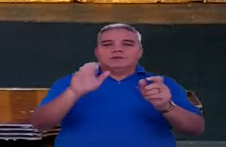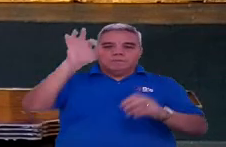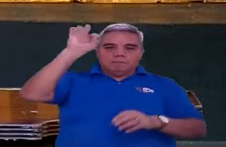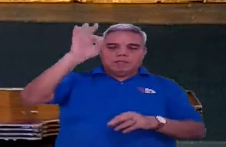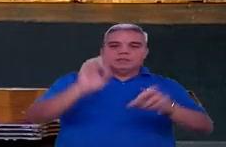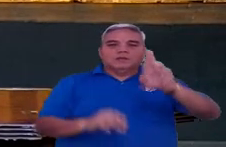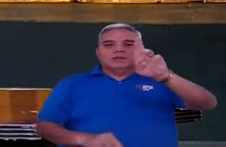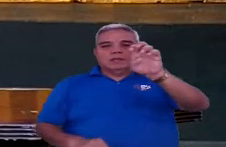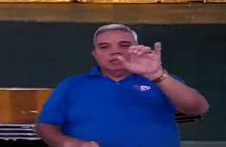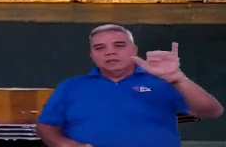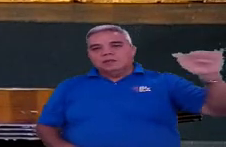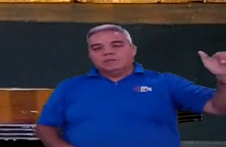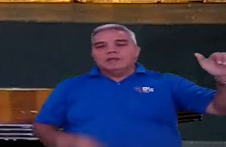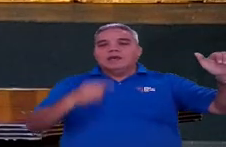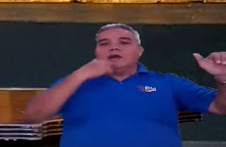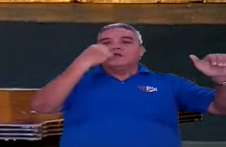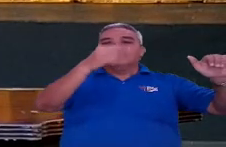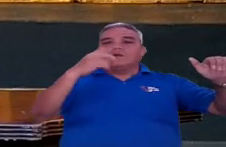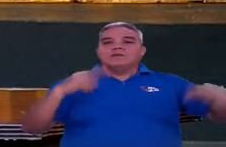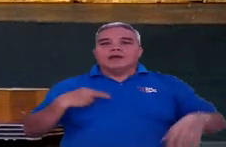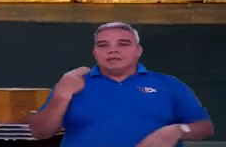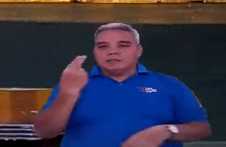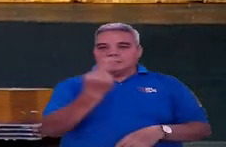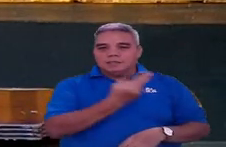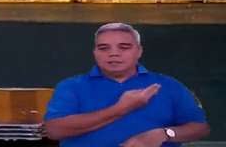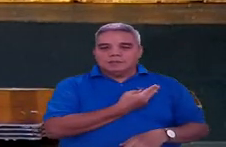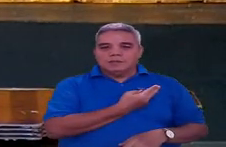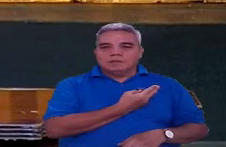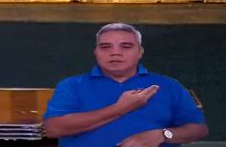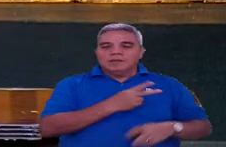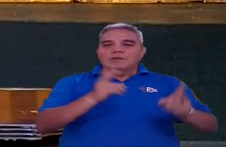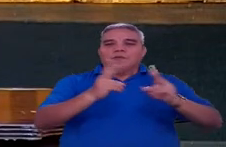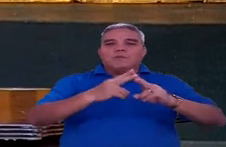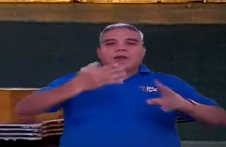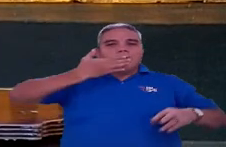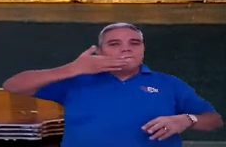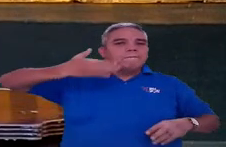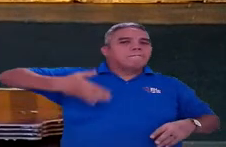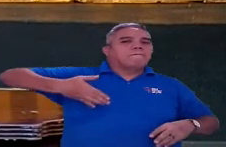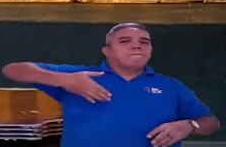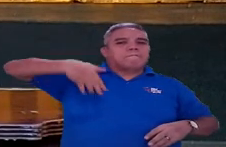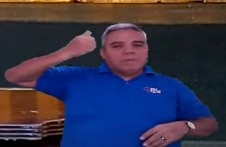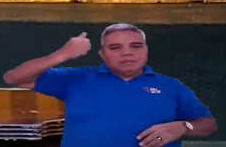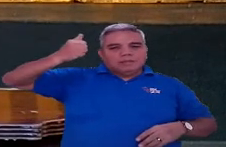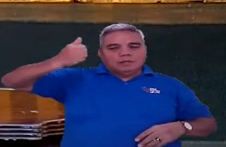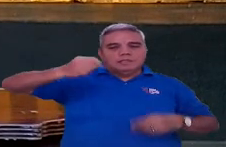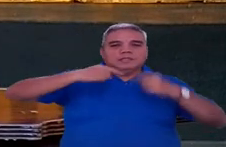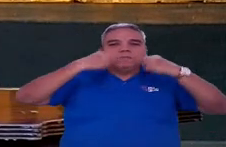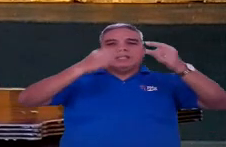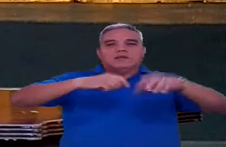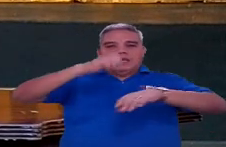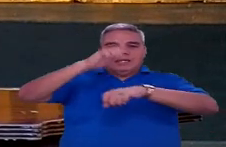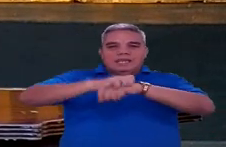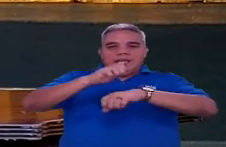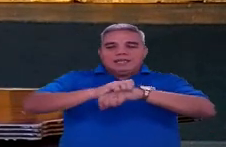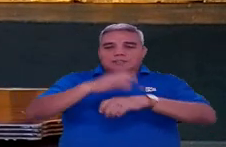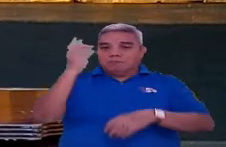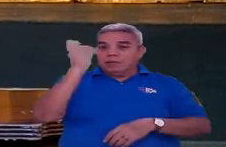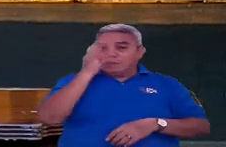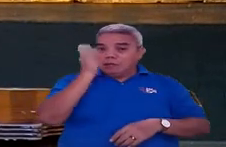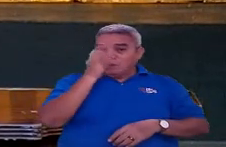Ray have told us. We are better speaker in English, right?